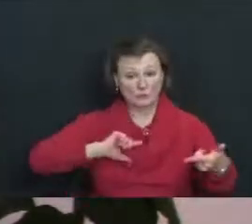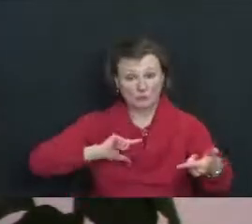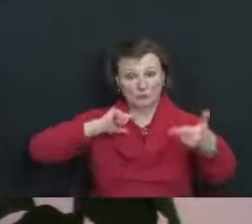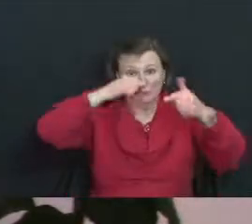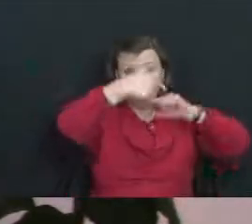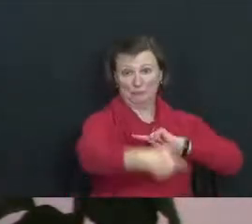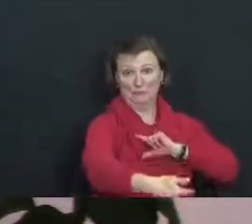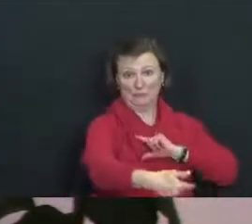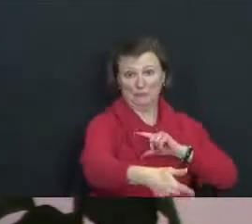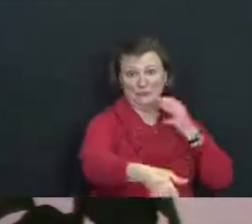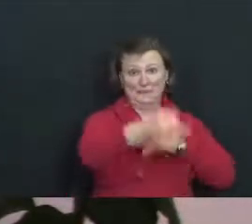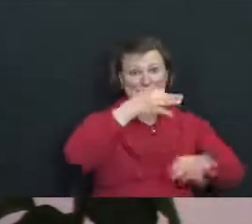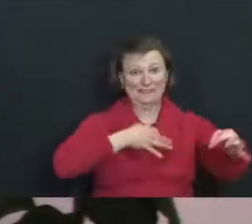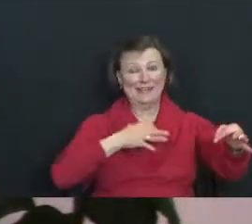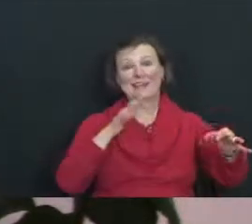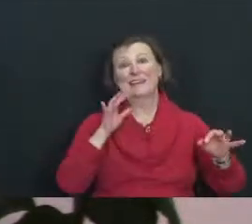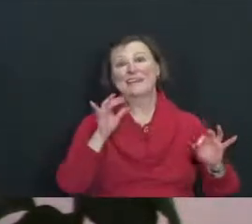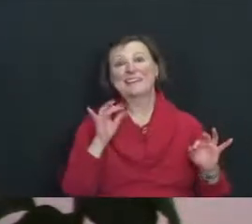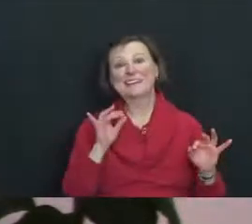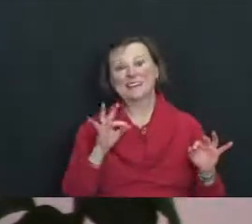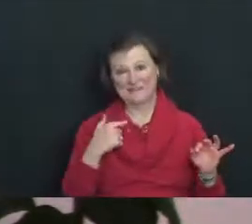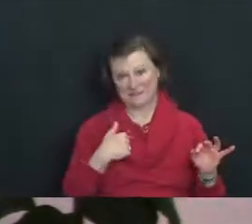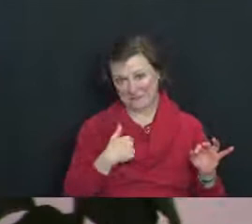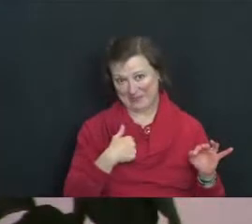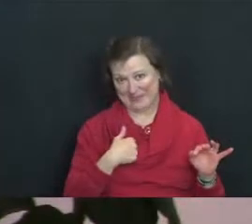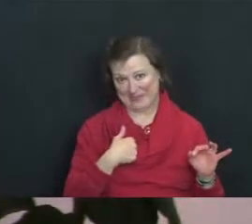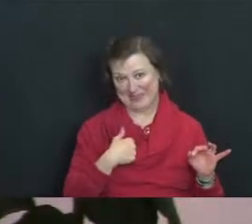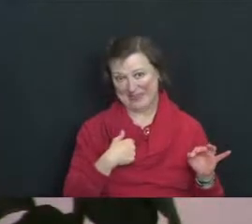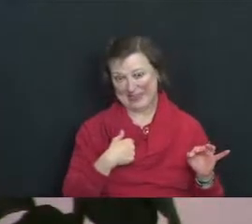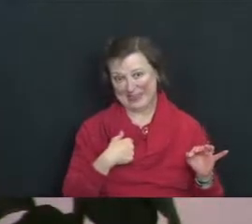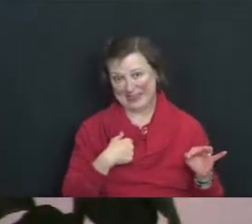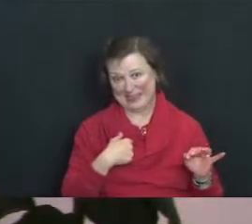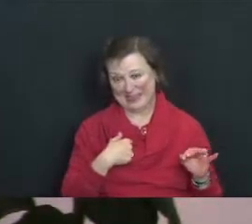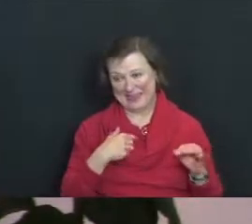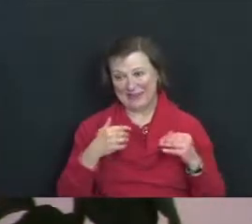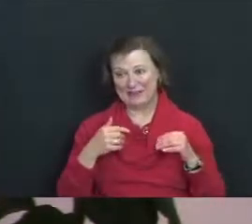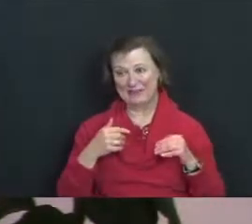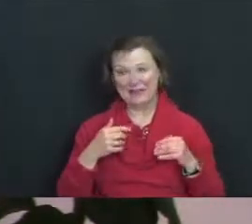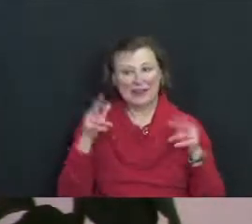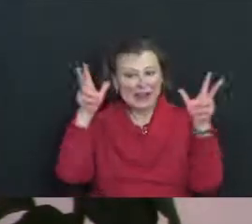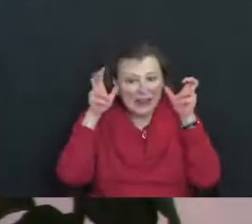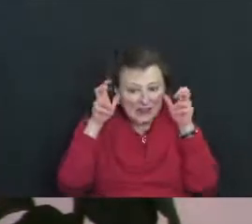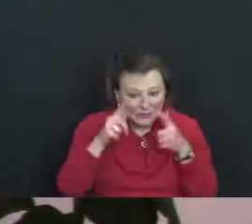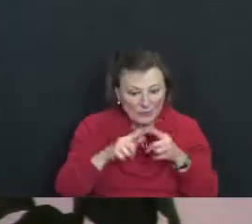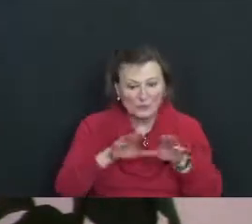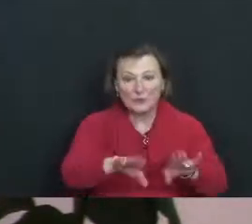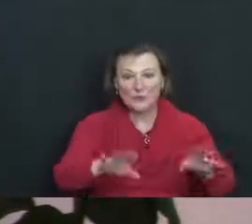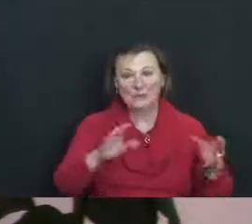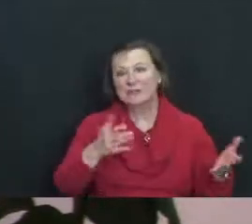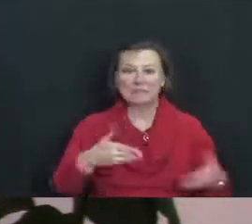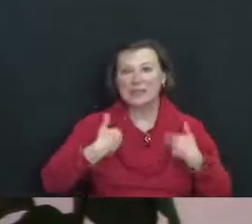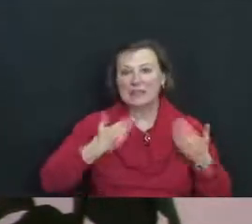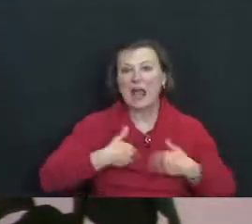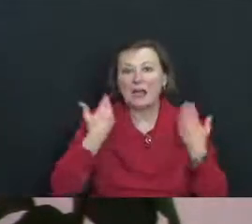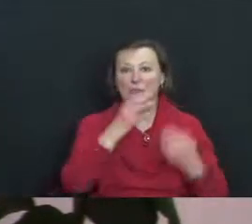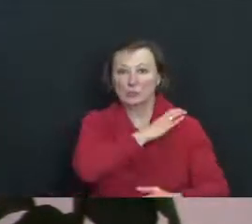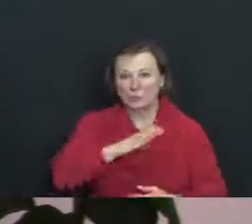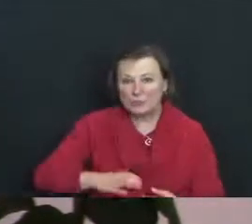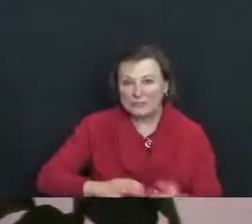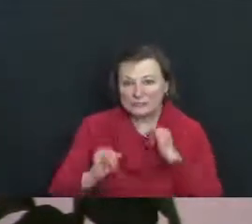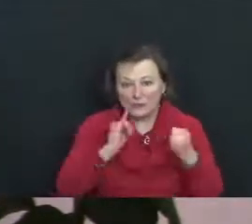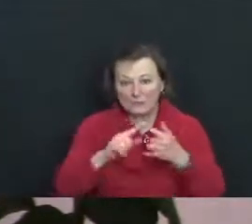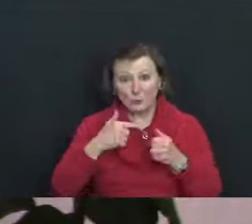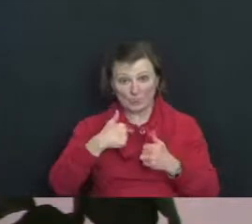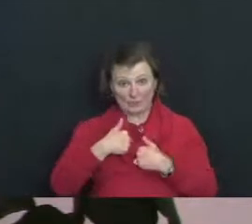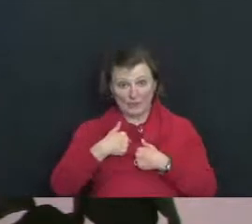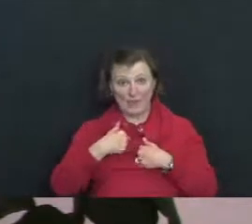And instead of me being interviewed by a group of young Christian evangelicals, he proposed that a group